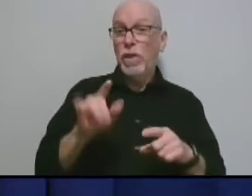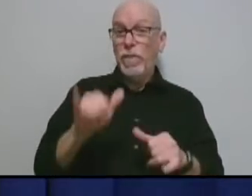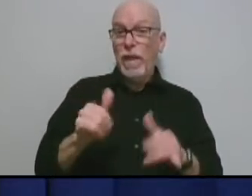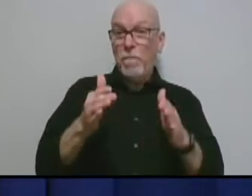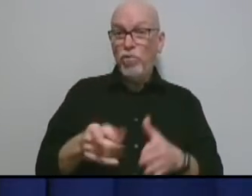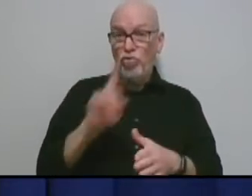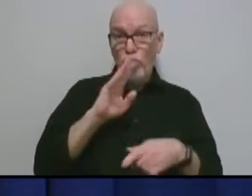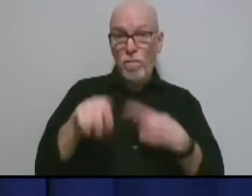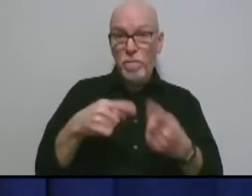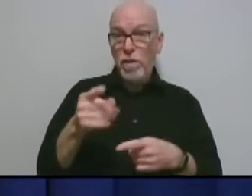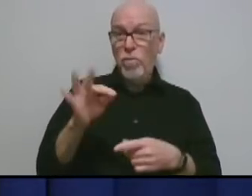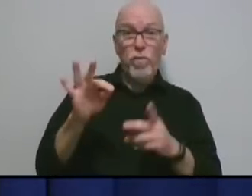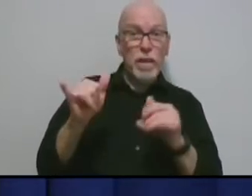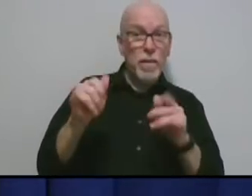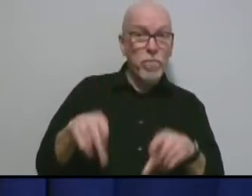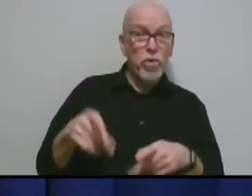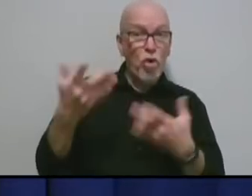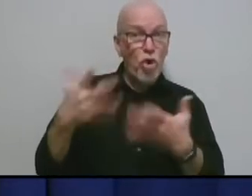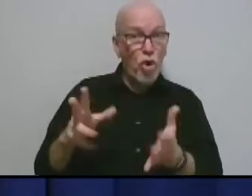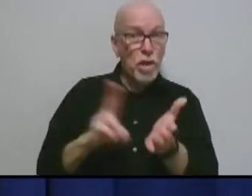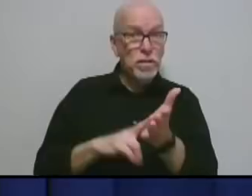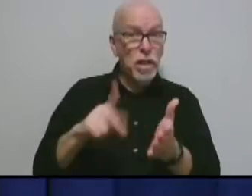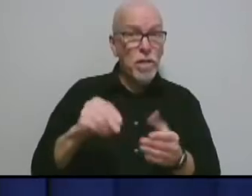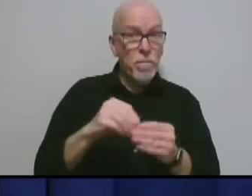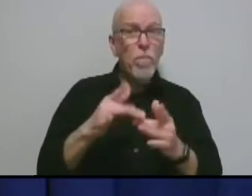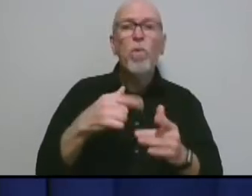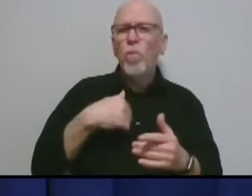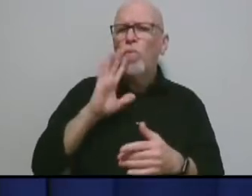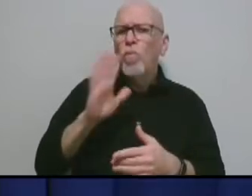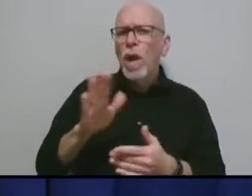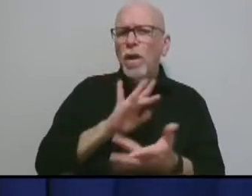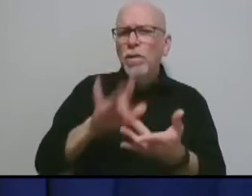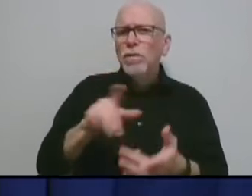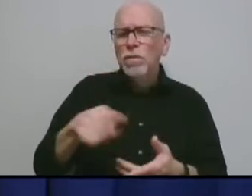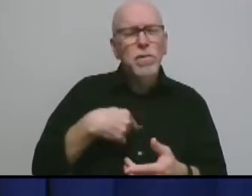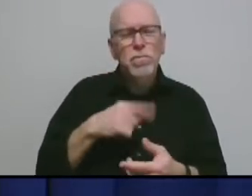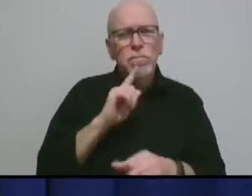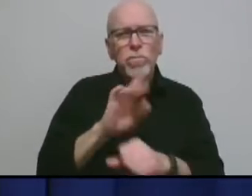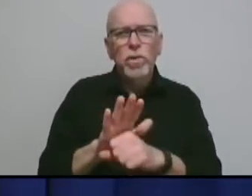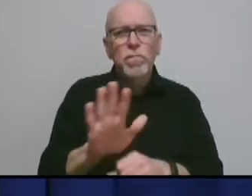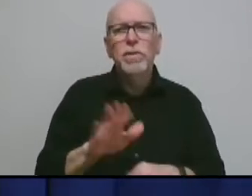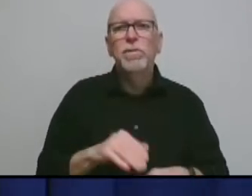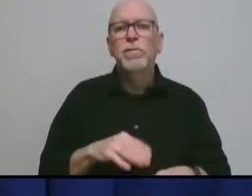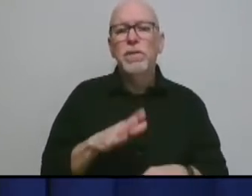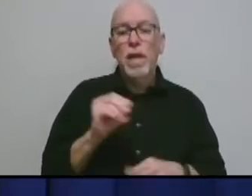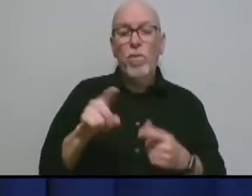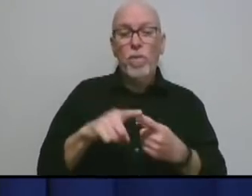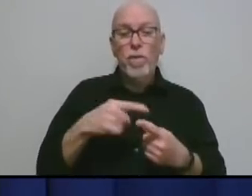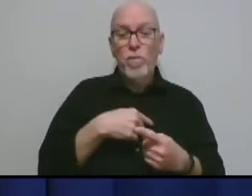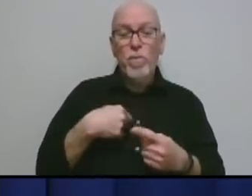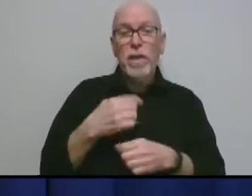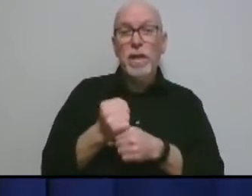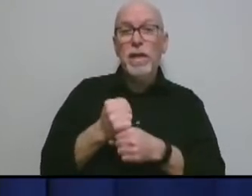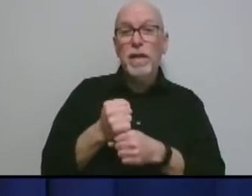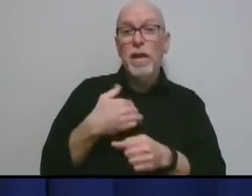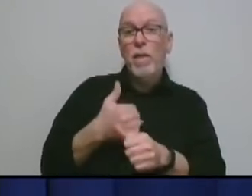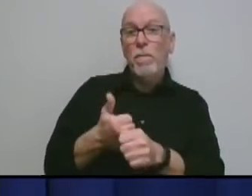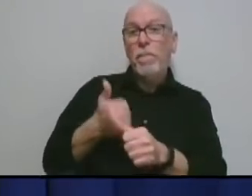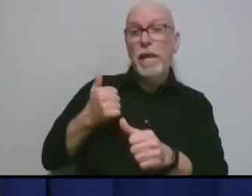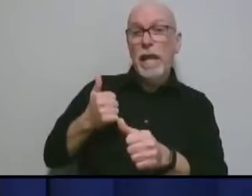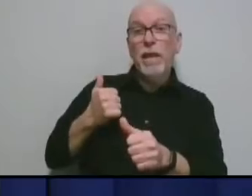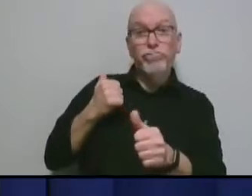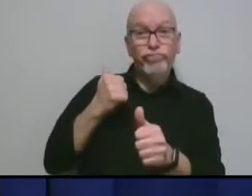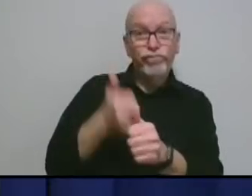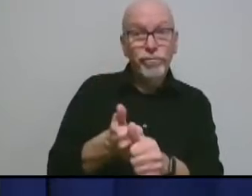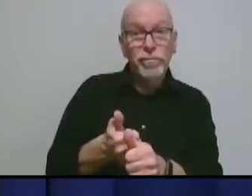were talking to is already signed up in the portal, we will be getting to them, I can assure you. And then once we get the backlog kind of done, we'll just kind